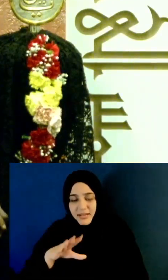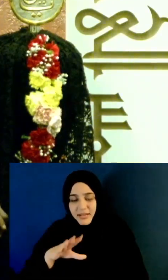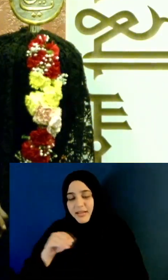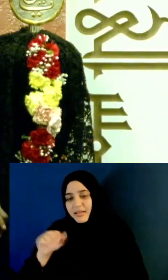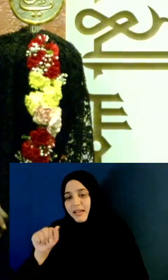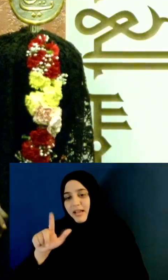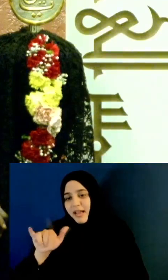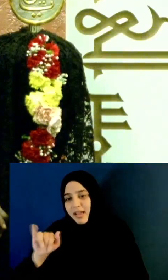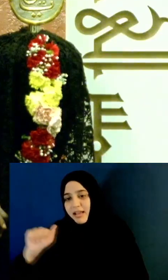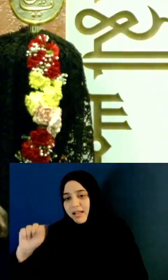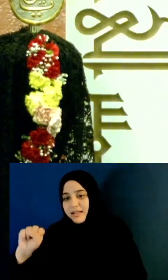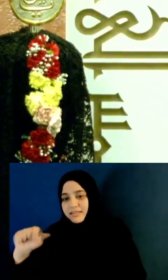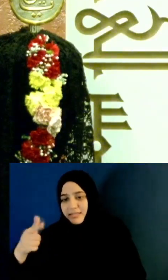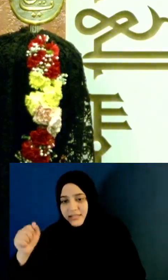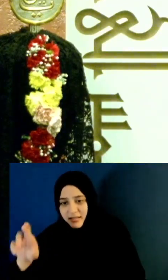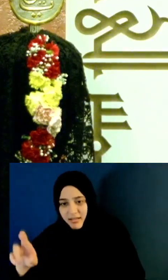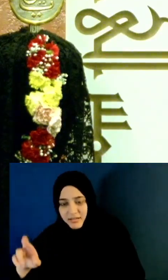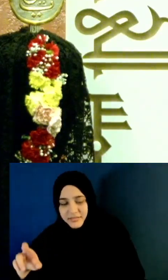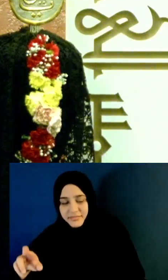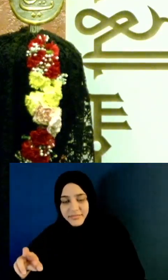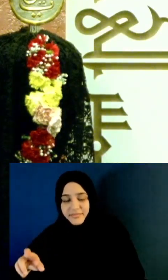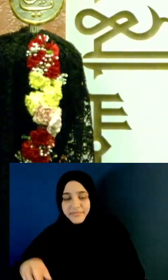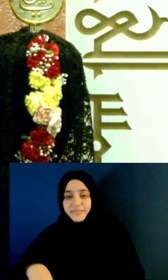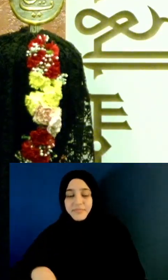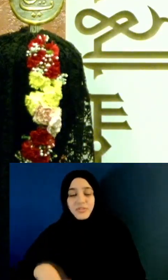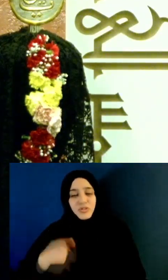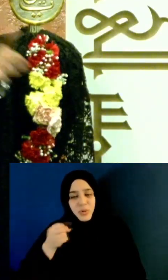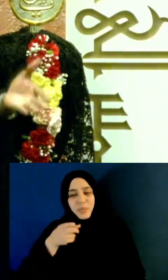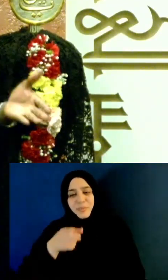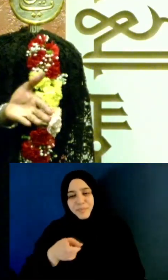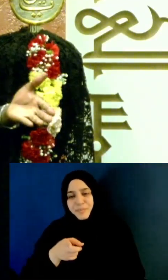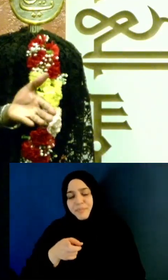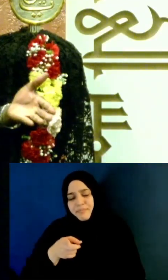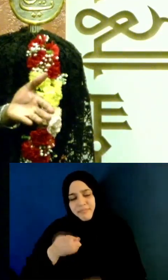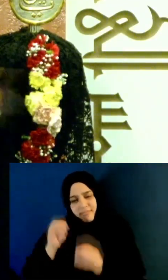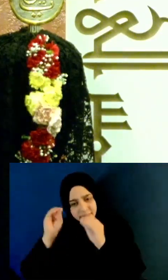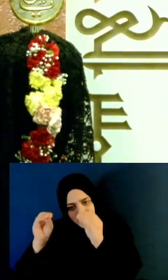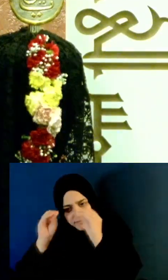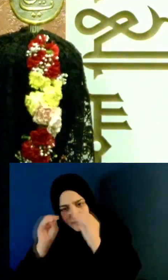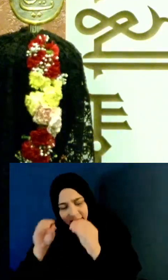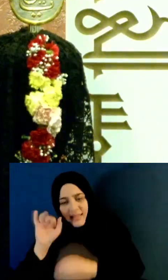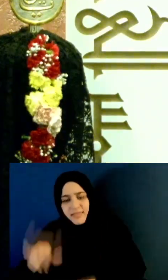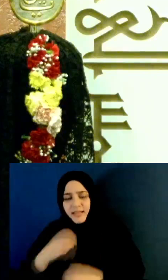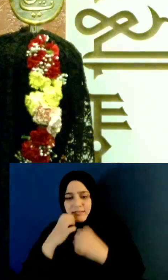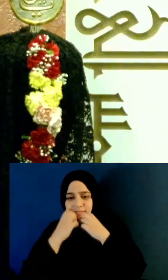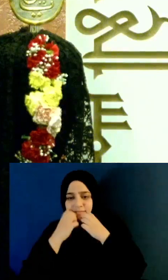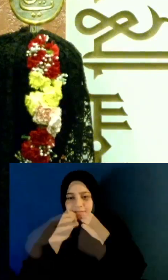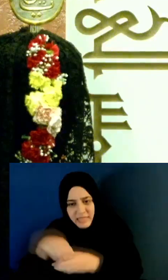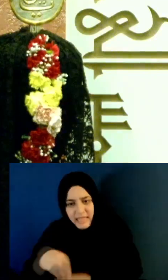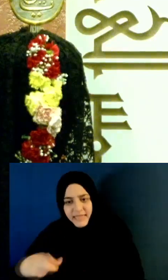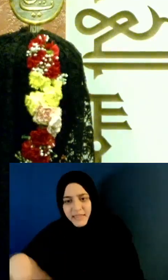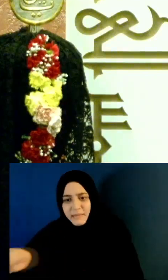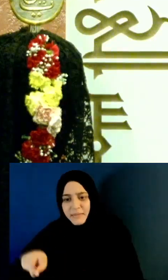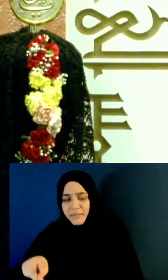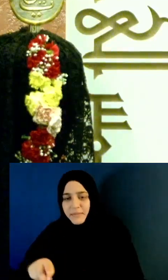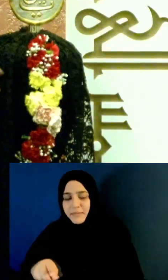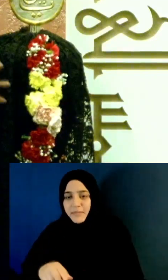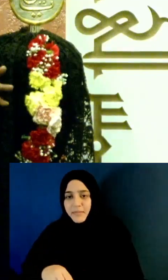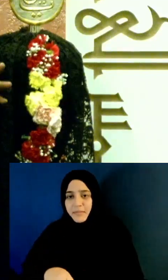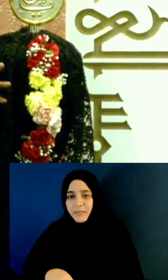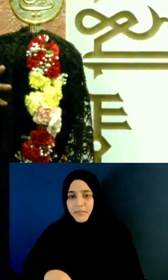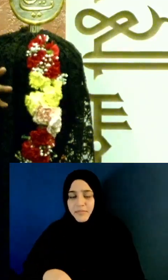Instill those values in them. But if you, as fathers and mothers, if I say you, I'm not referring to you, I'm just